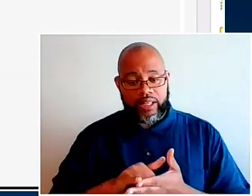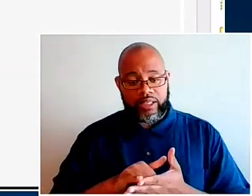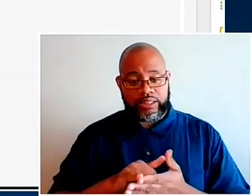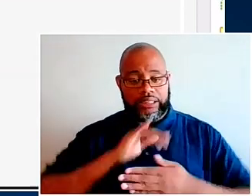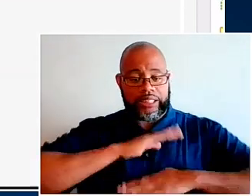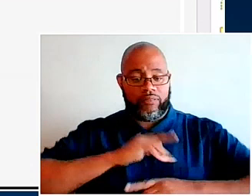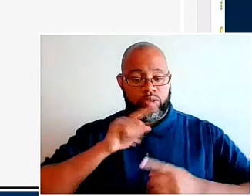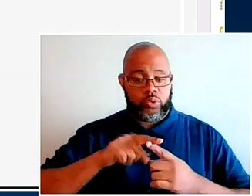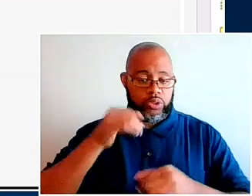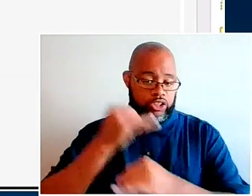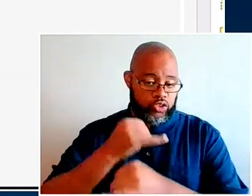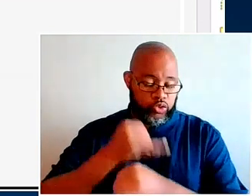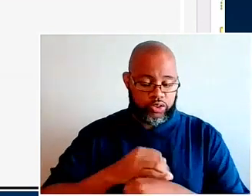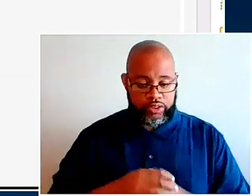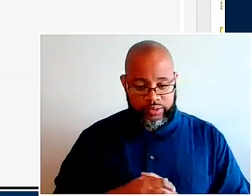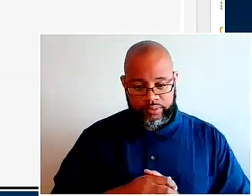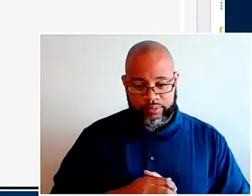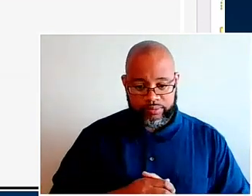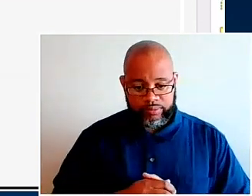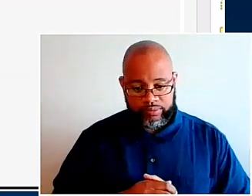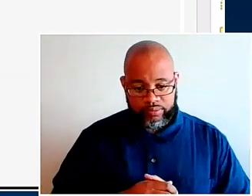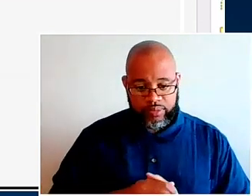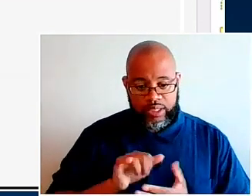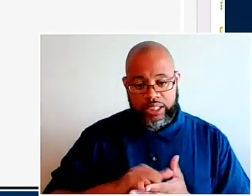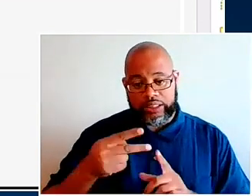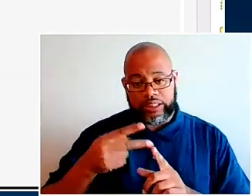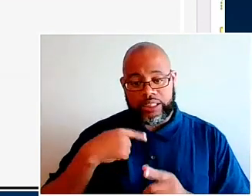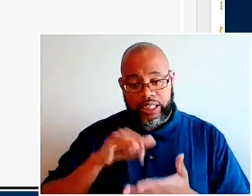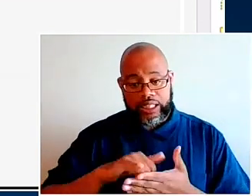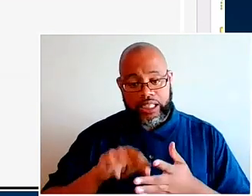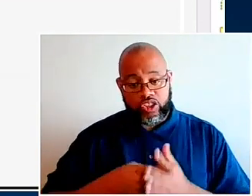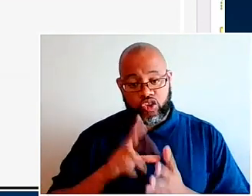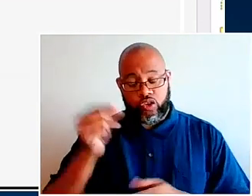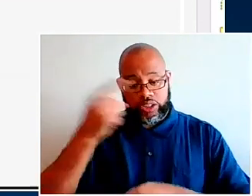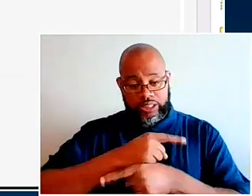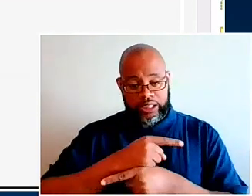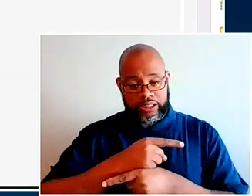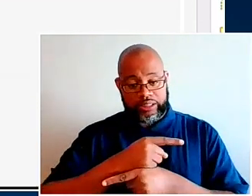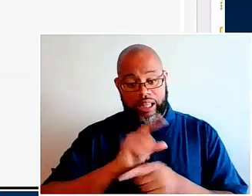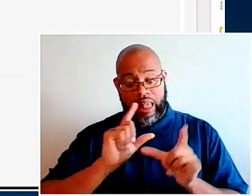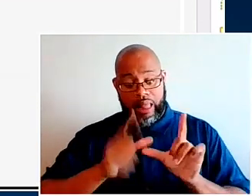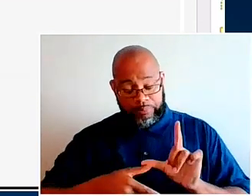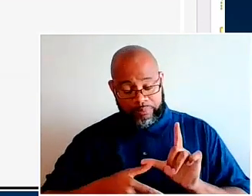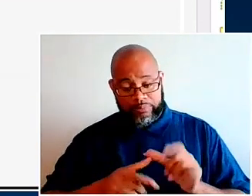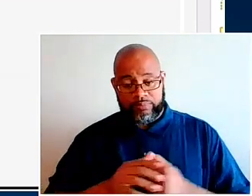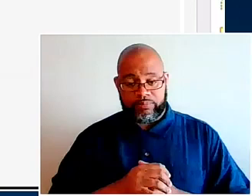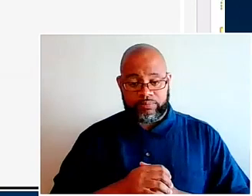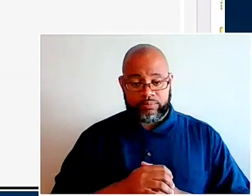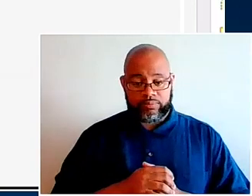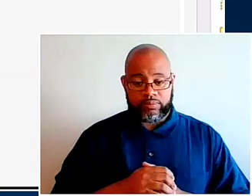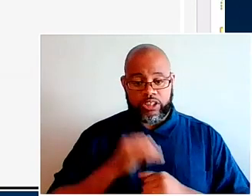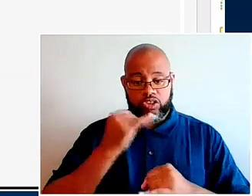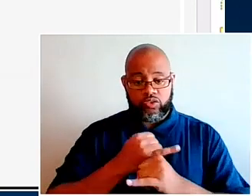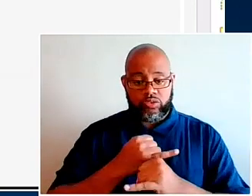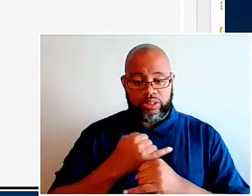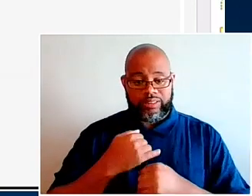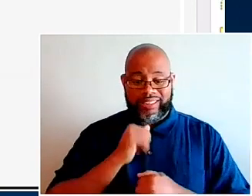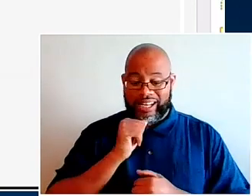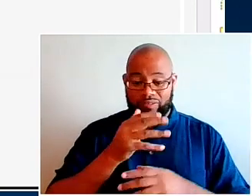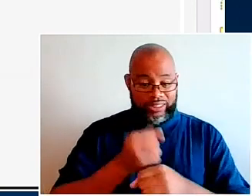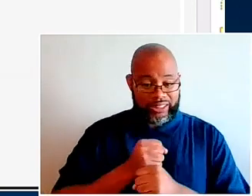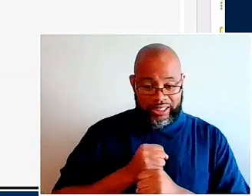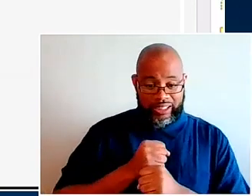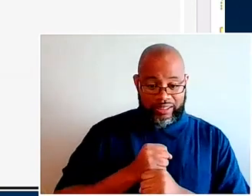to the institution. And then in two, we say if the initial 30 days have elapsed, and the institution has not received the